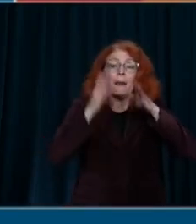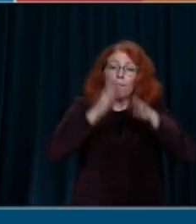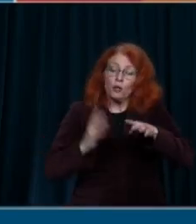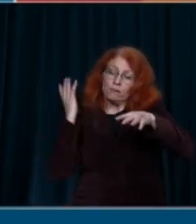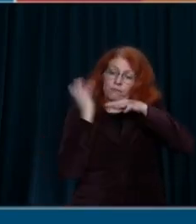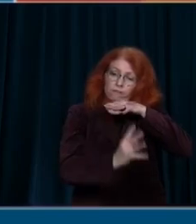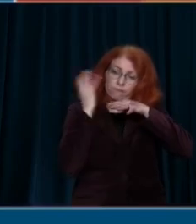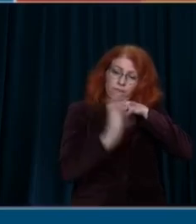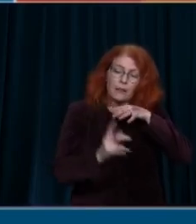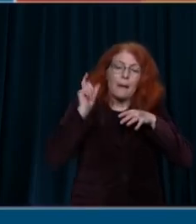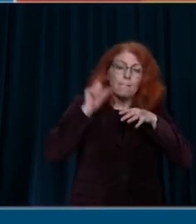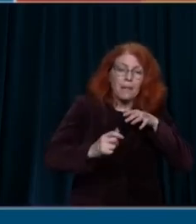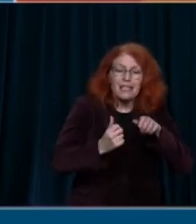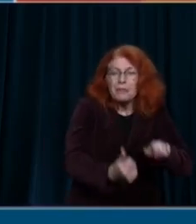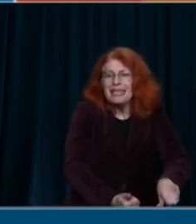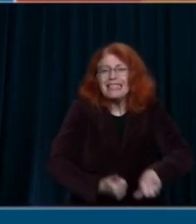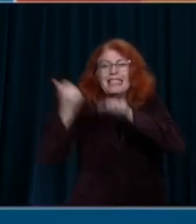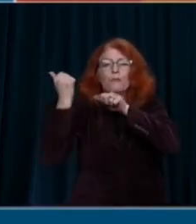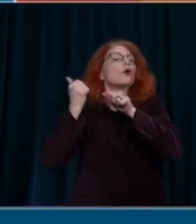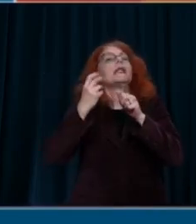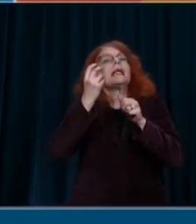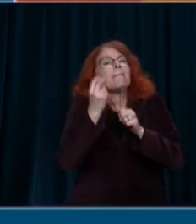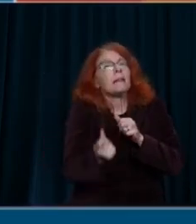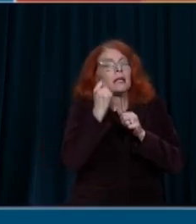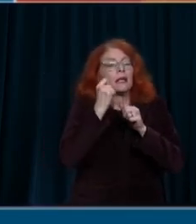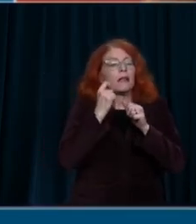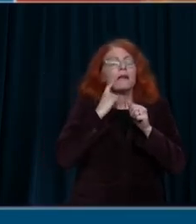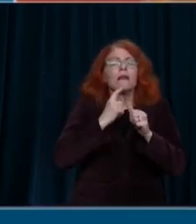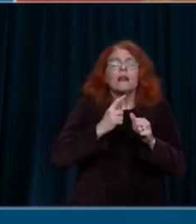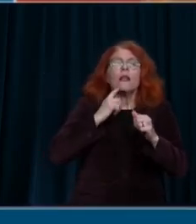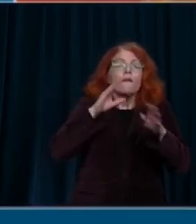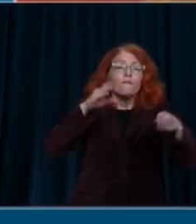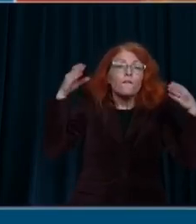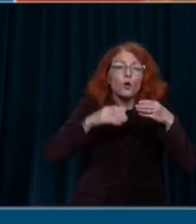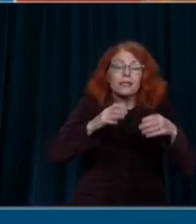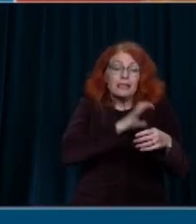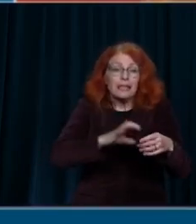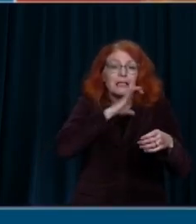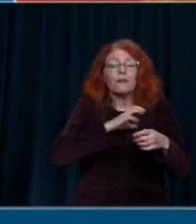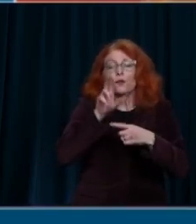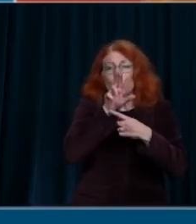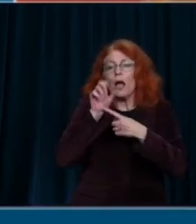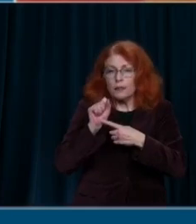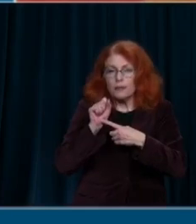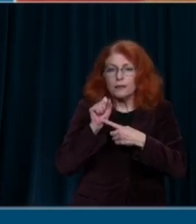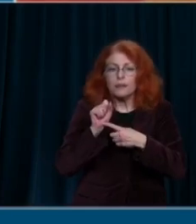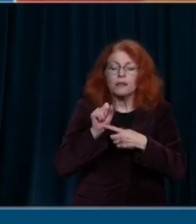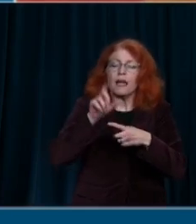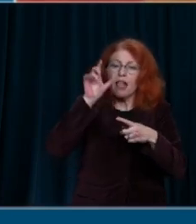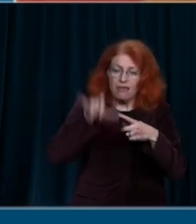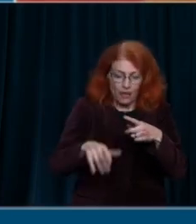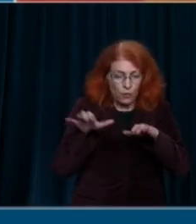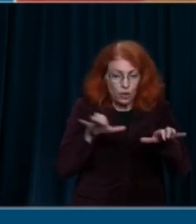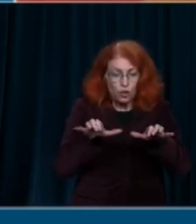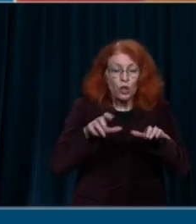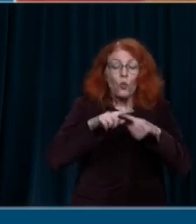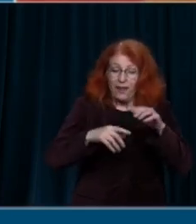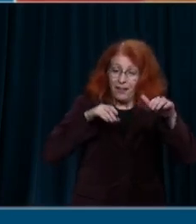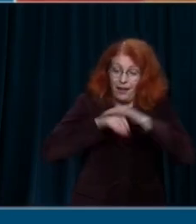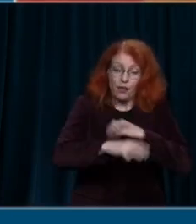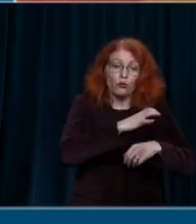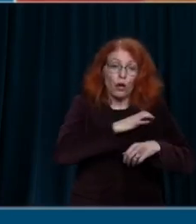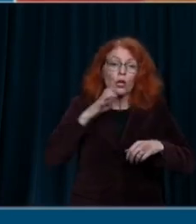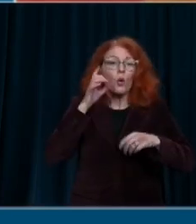border must be deported immediately. And we must focus on the citizens of the United States. And that's what I'm going to do. When I get in Congress, I'm